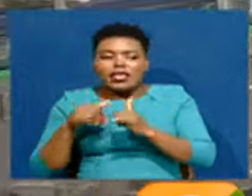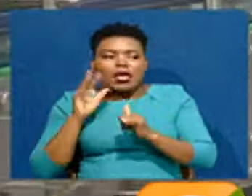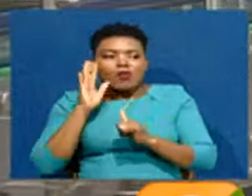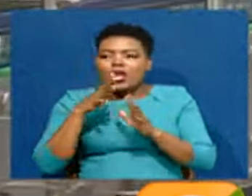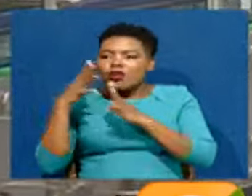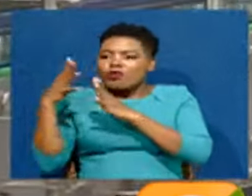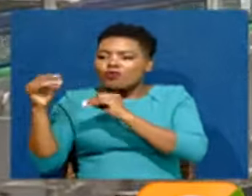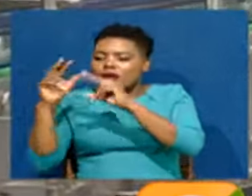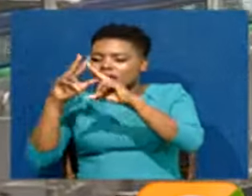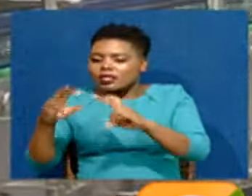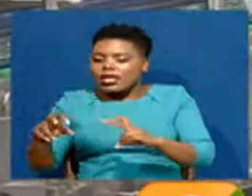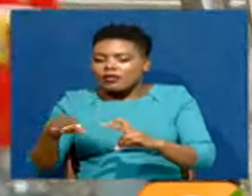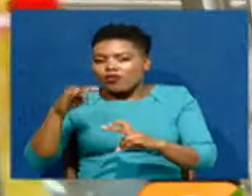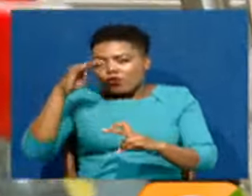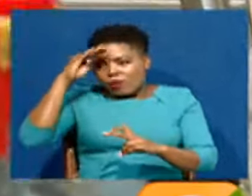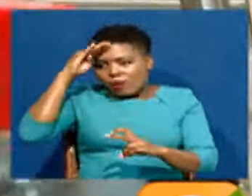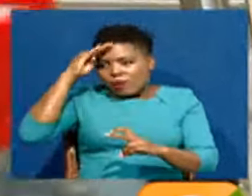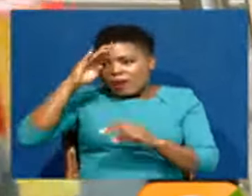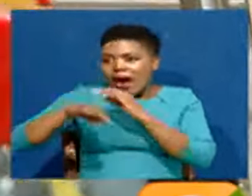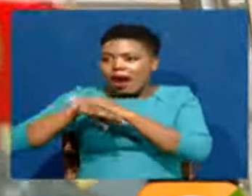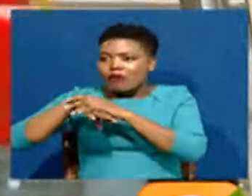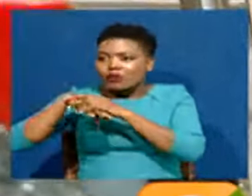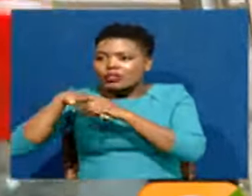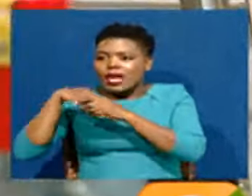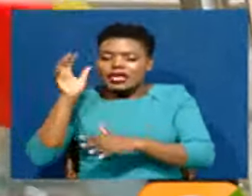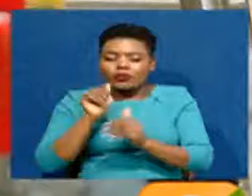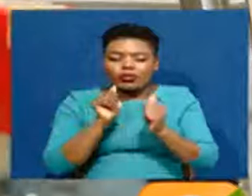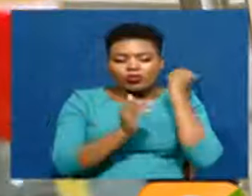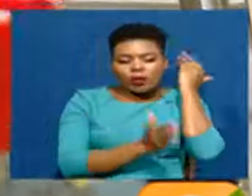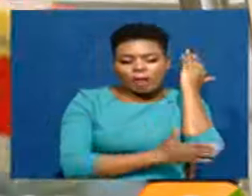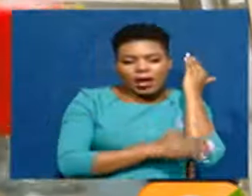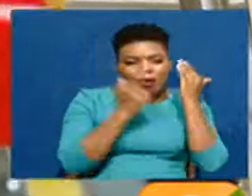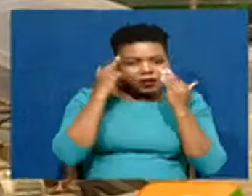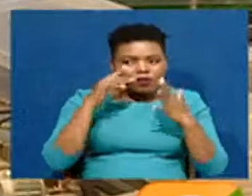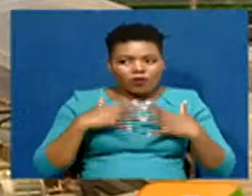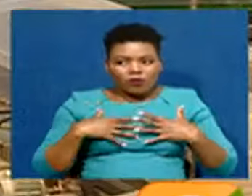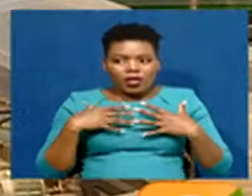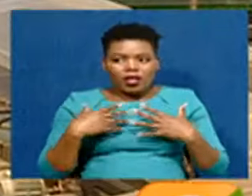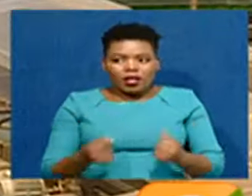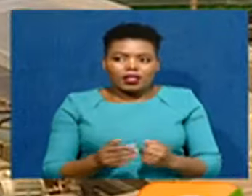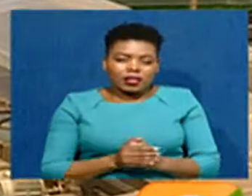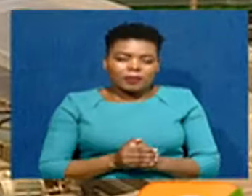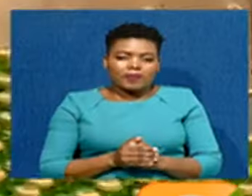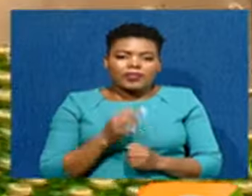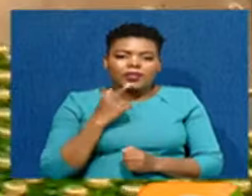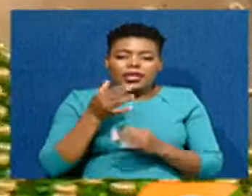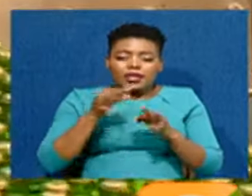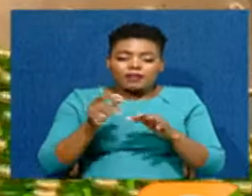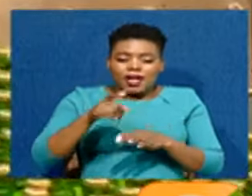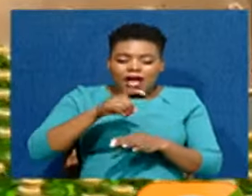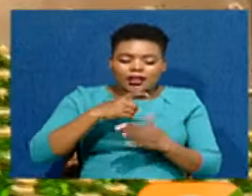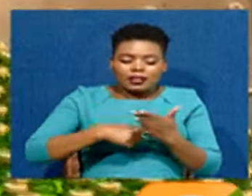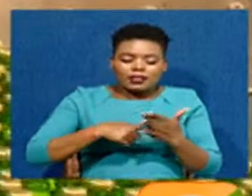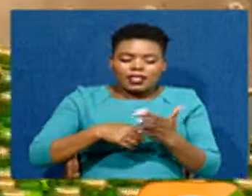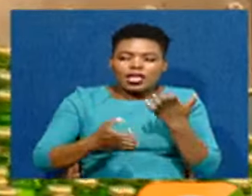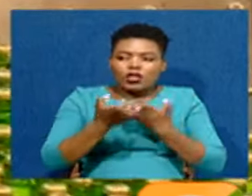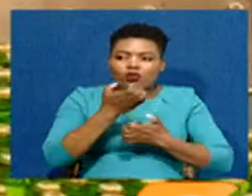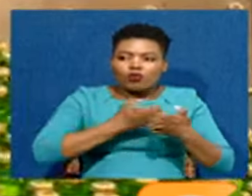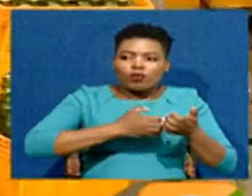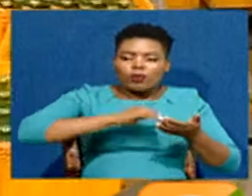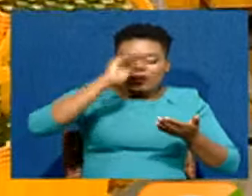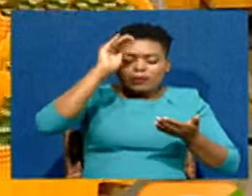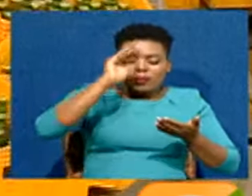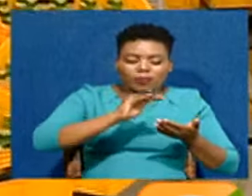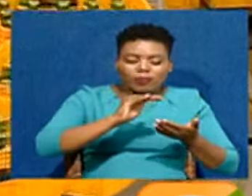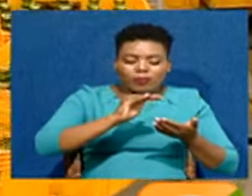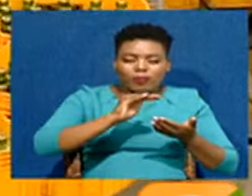been warned that an increase in taxation on alcoholic beverages amid economic distress will further lower their revenue collection from the